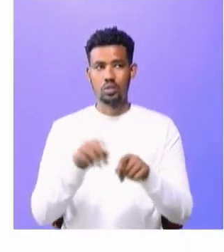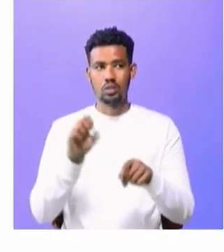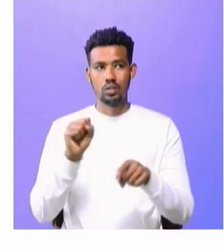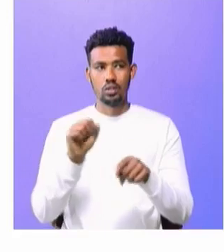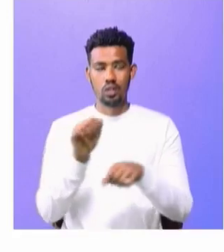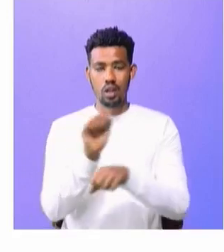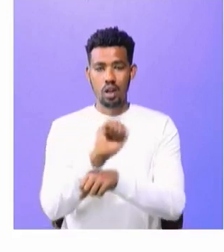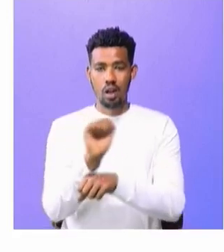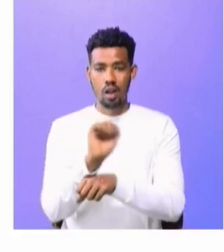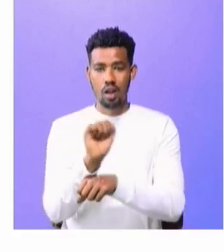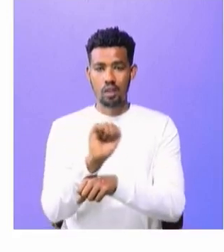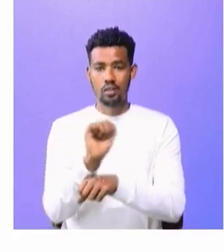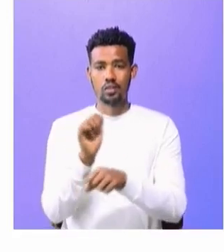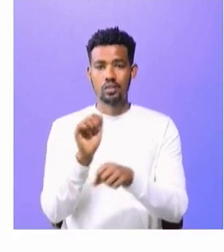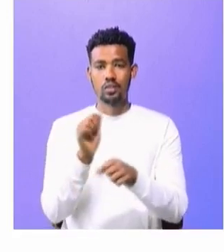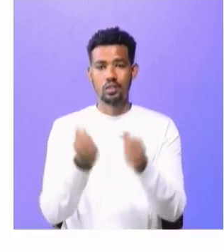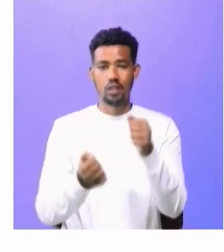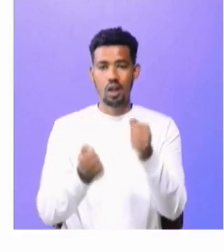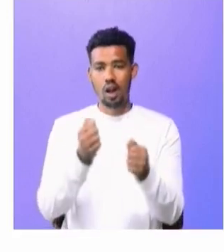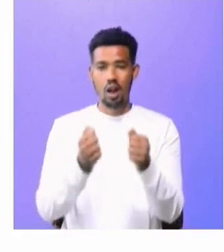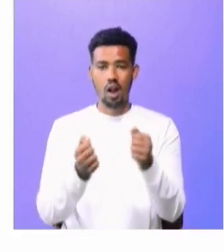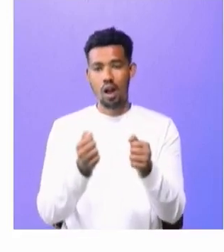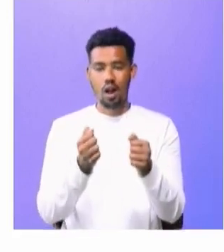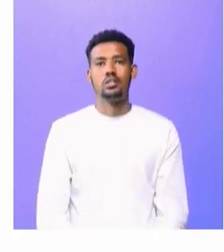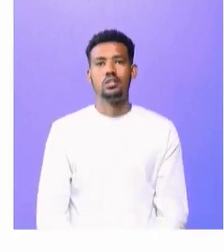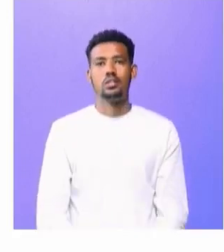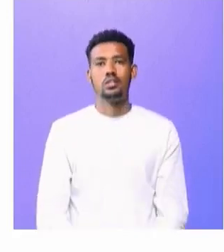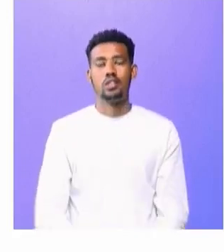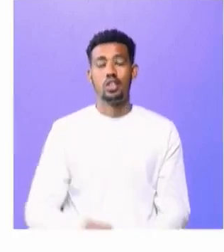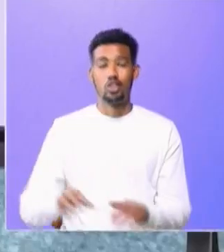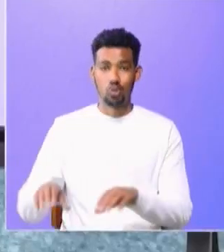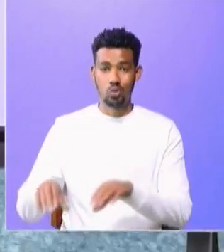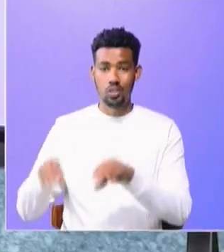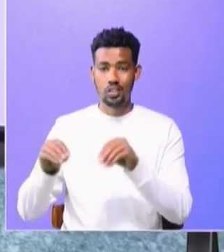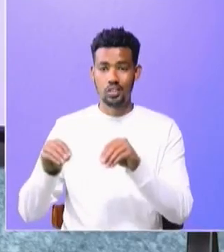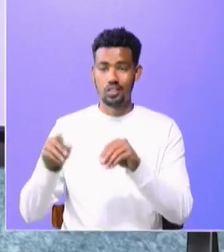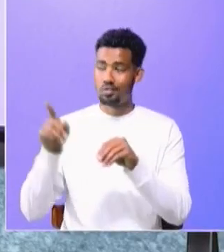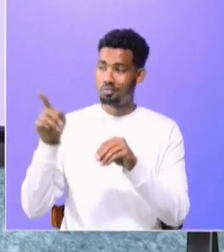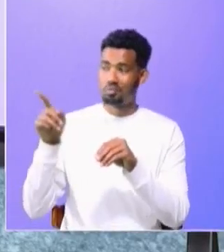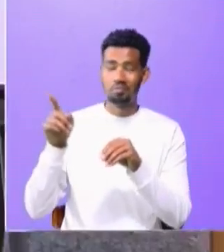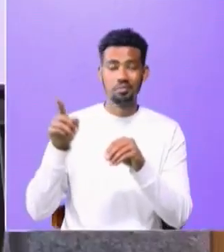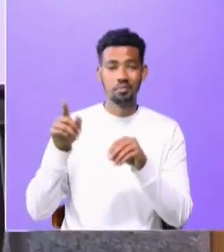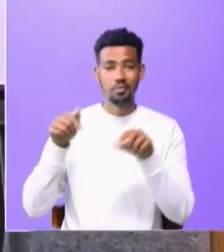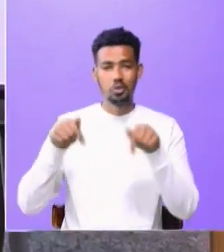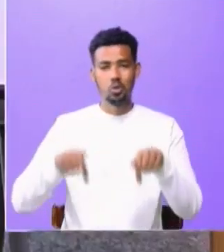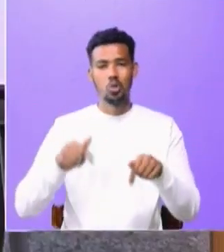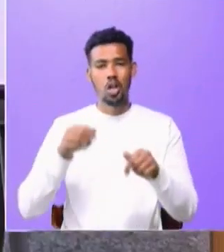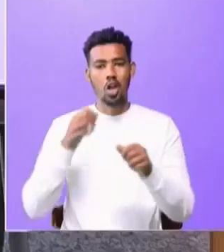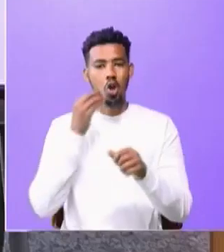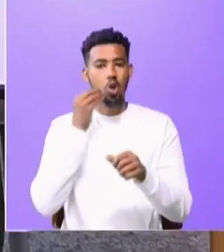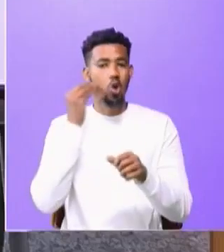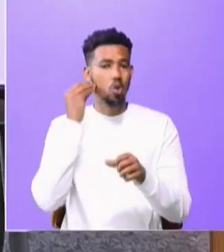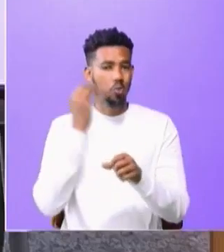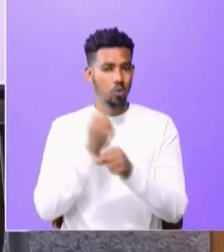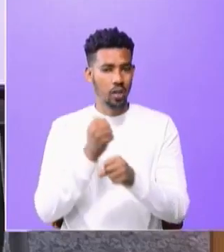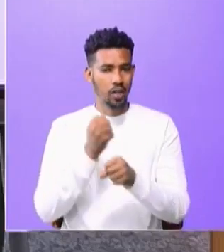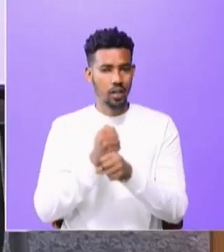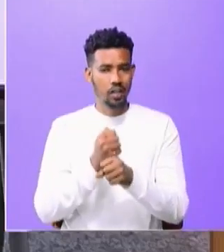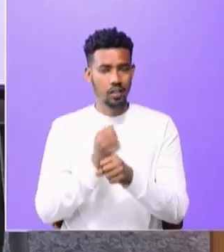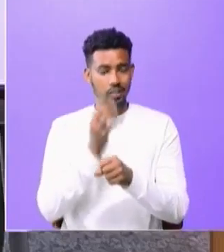car, cars, and cats. Students, here is your homework. Don't forget, try